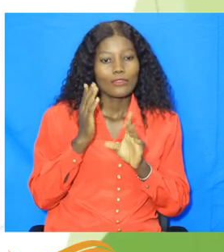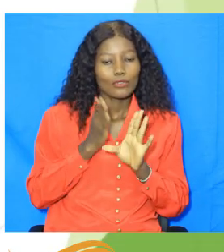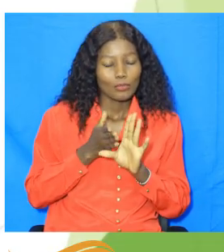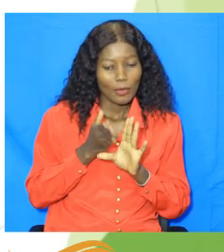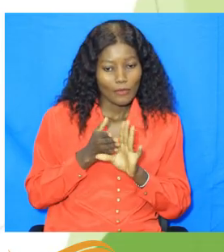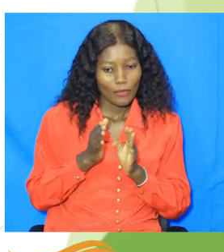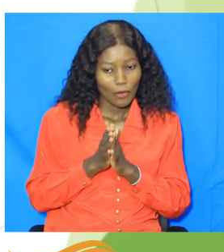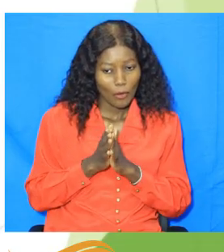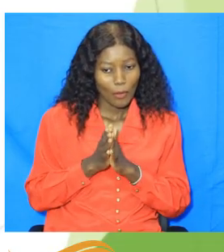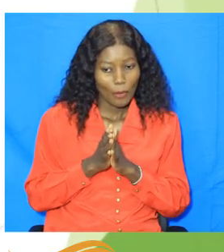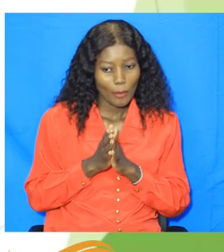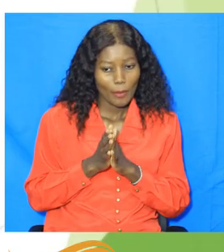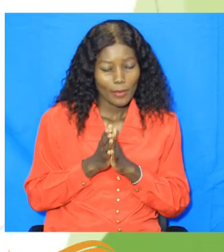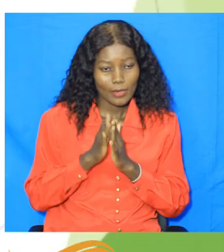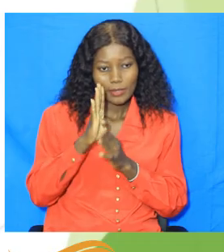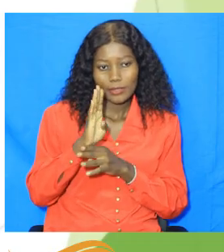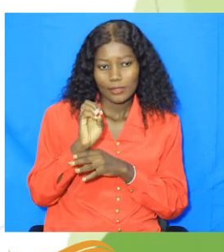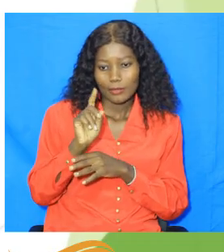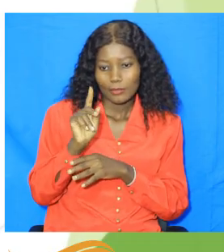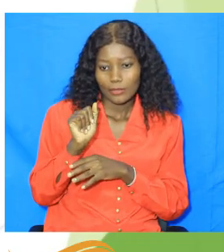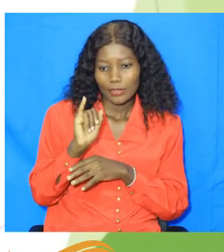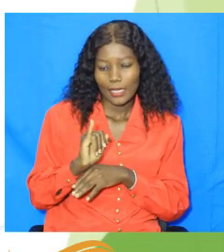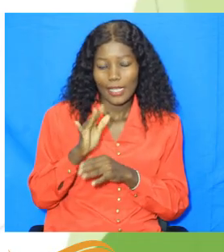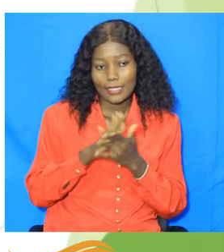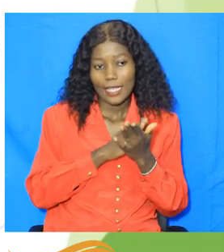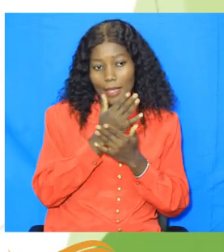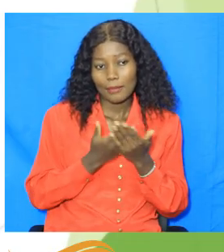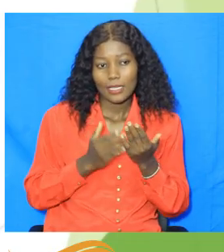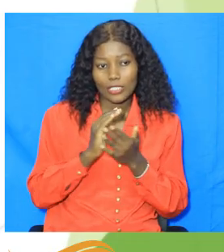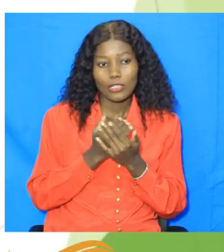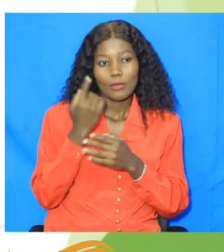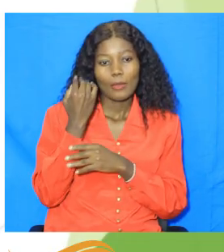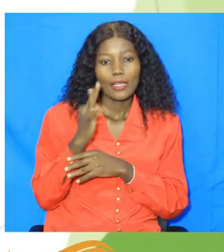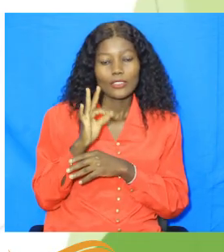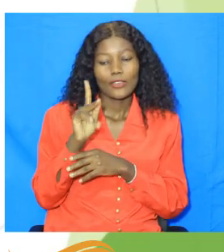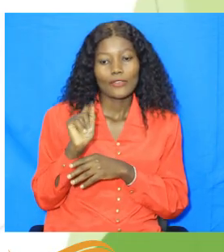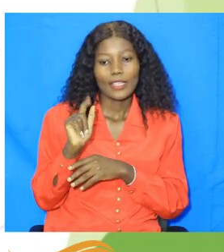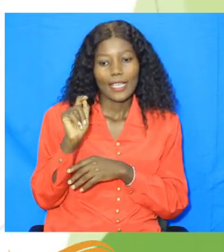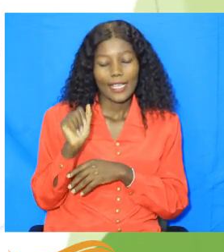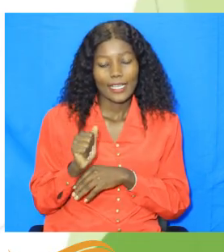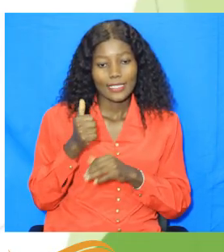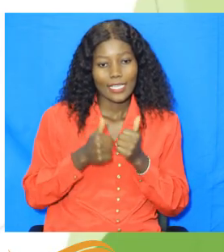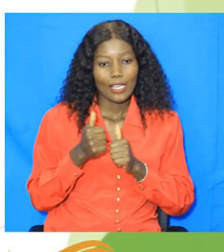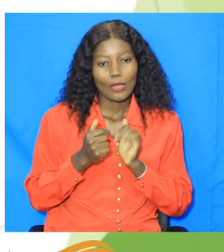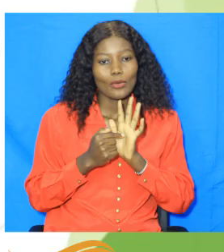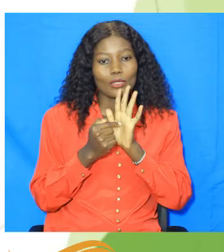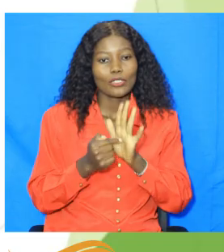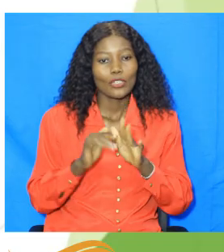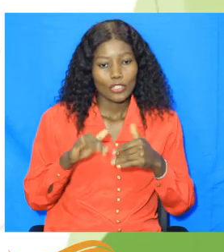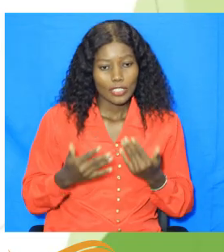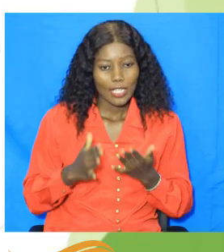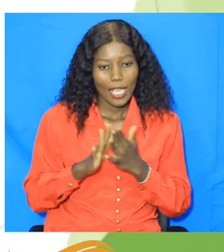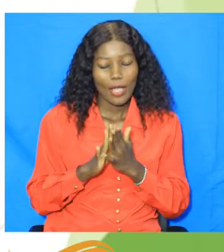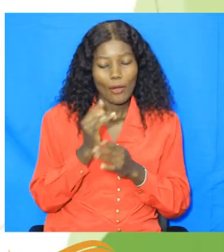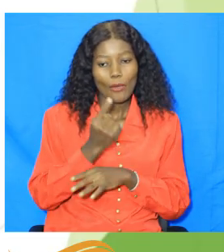bunkai, and the bunkai is the application part of the kata, which shows how every stance